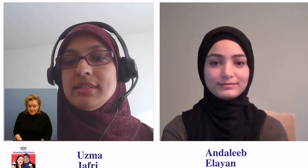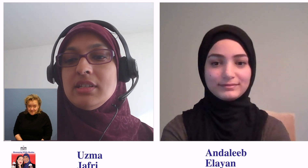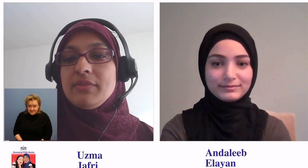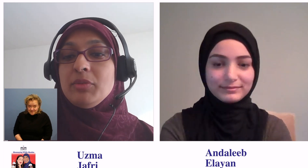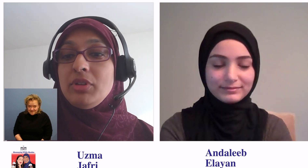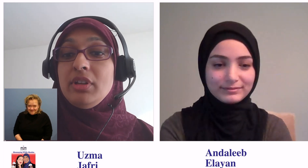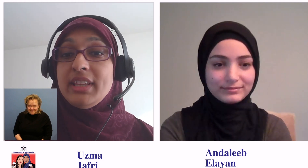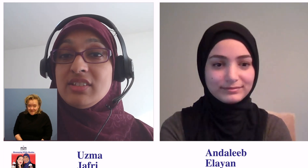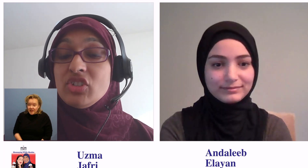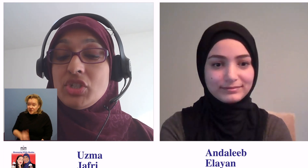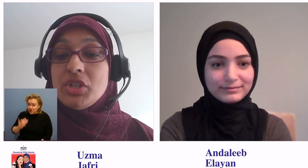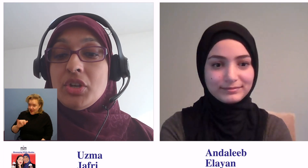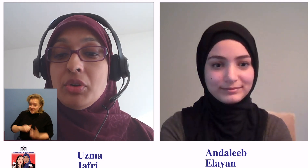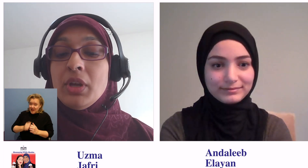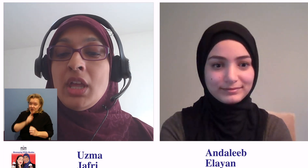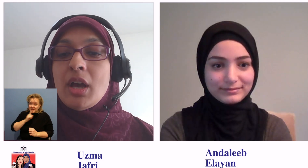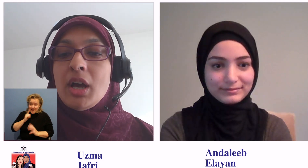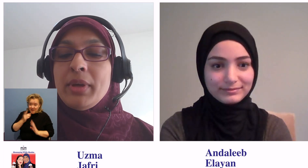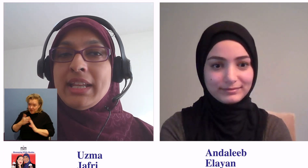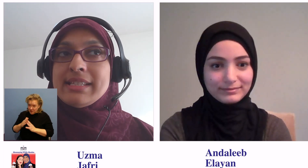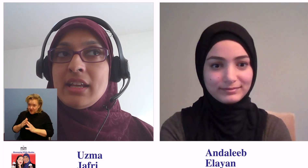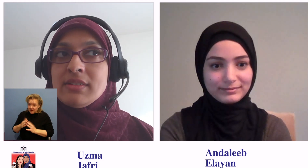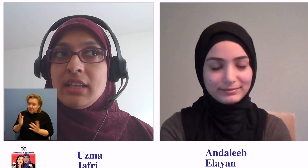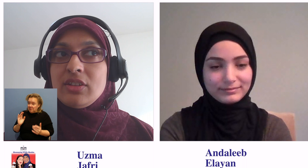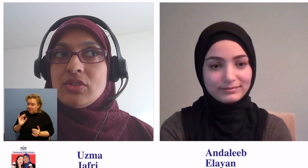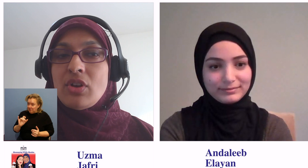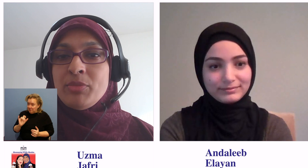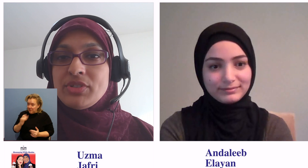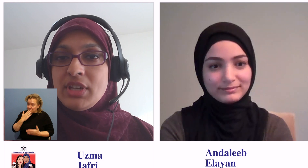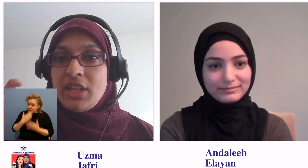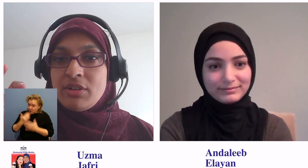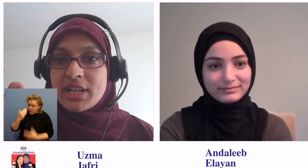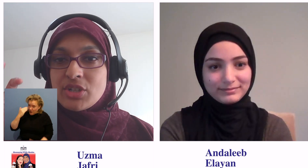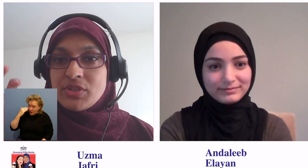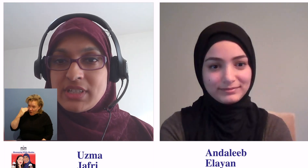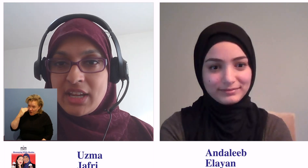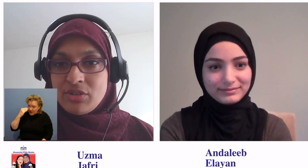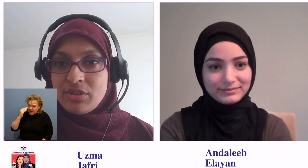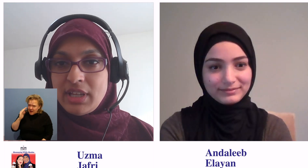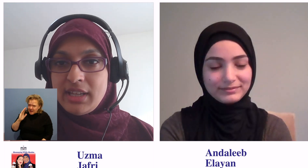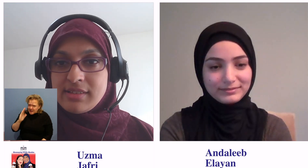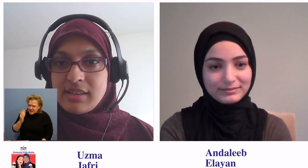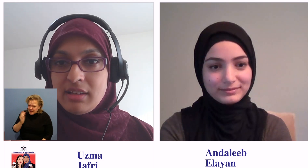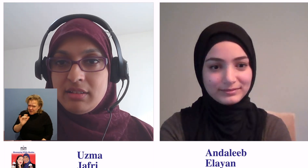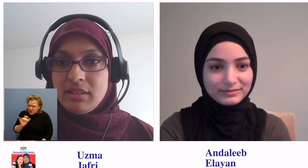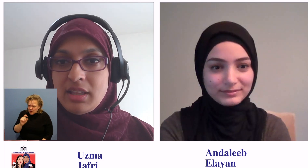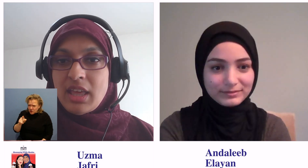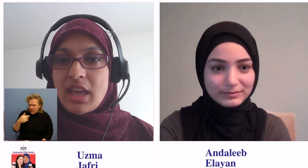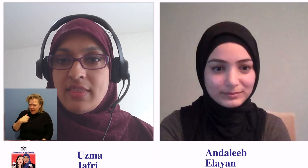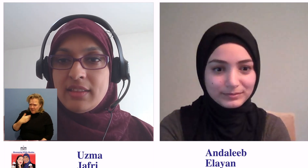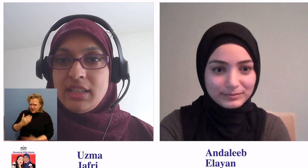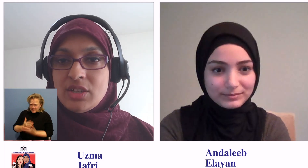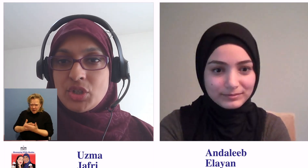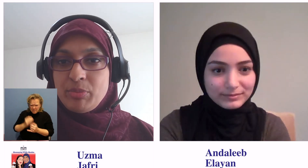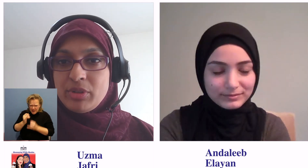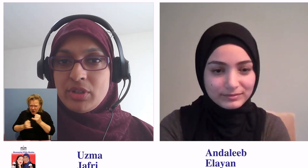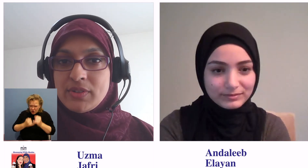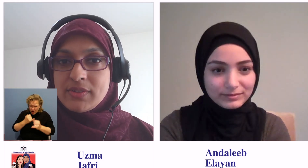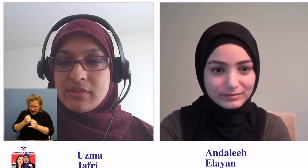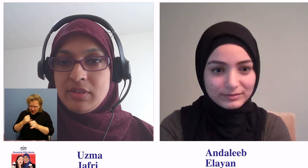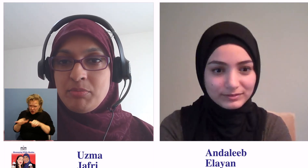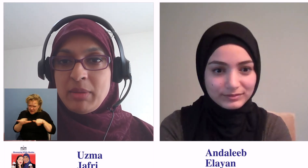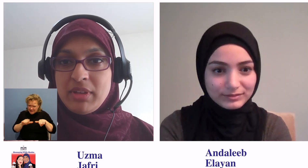That's how it is in the deaf community. That's good to know. And it sounds like there's almost an international standard ASL and that the